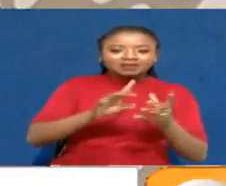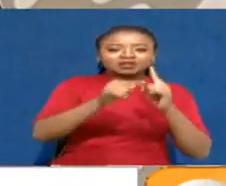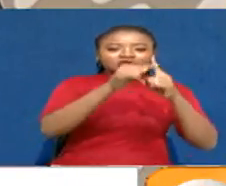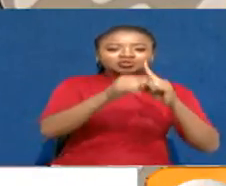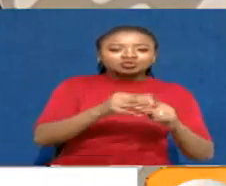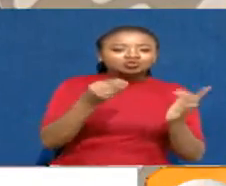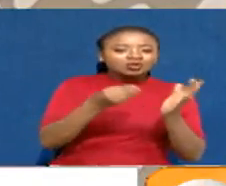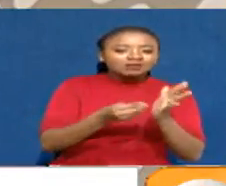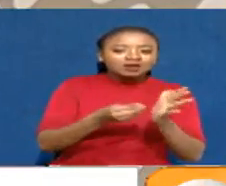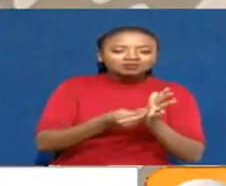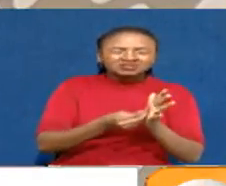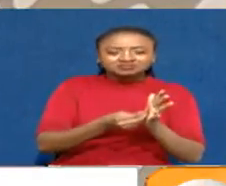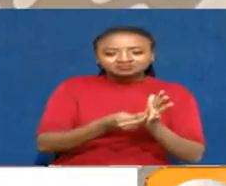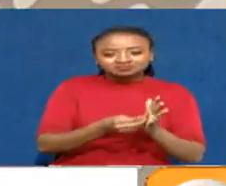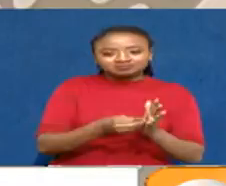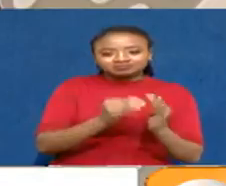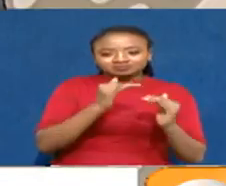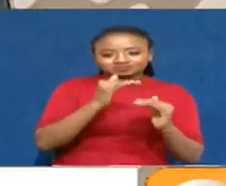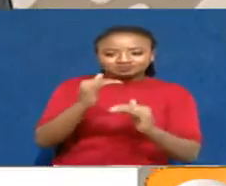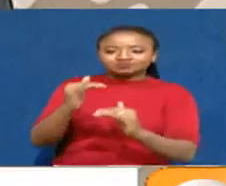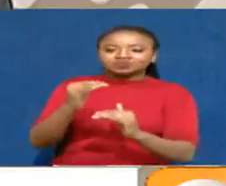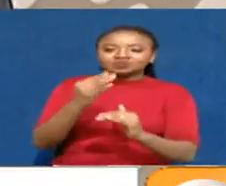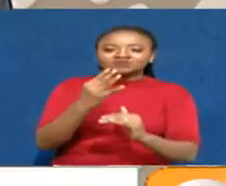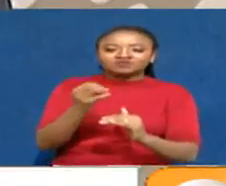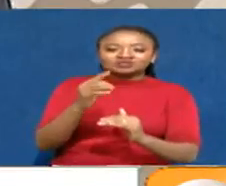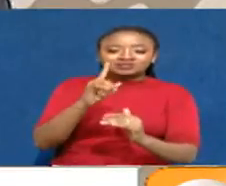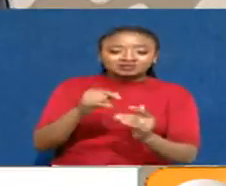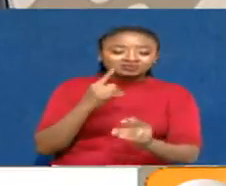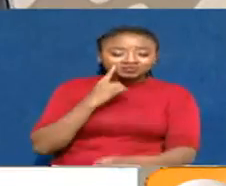Yeah. That one also comes into